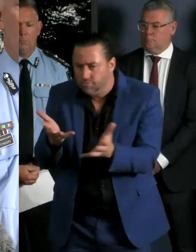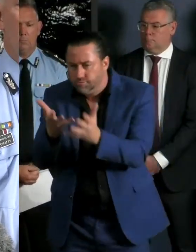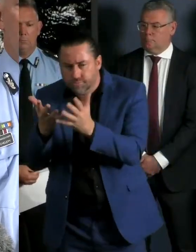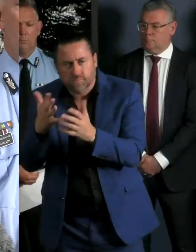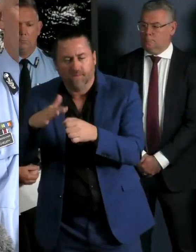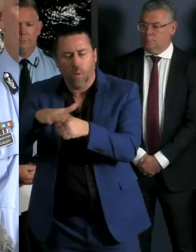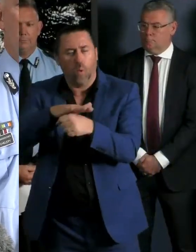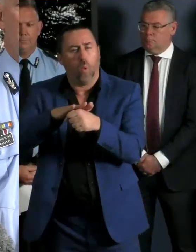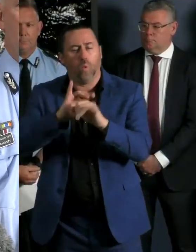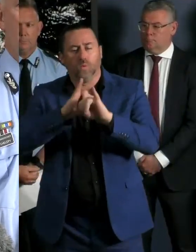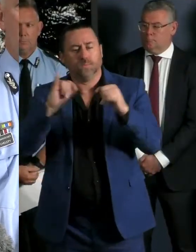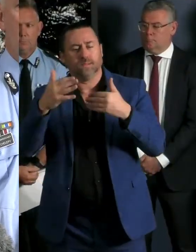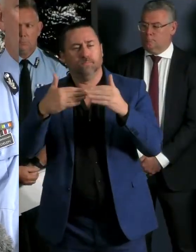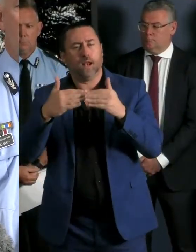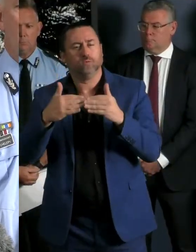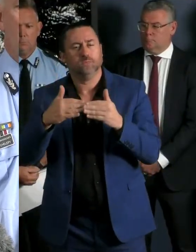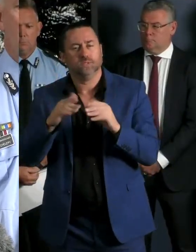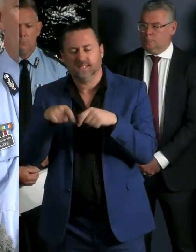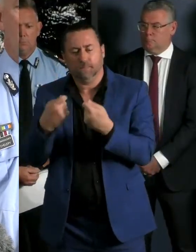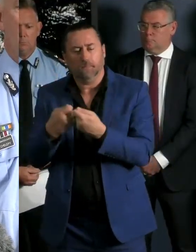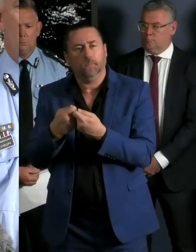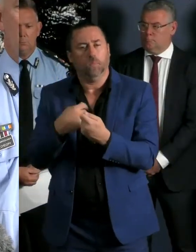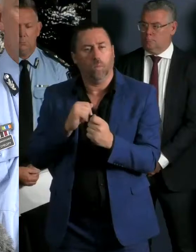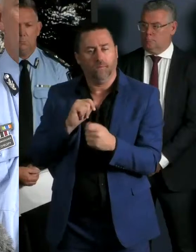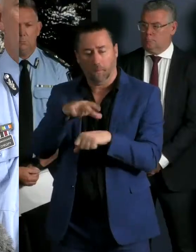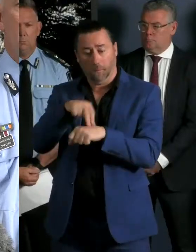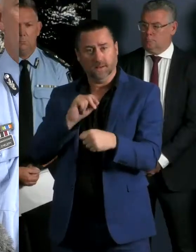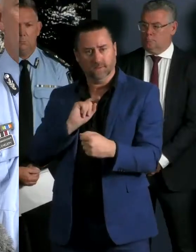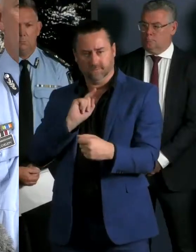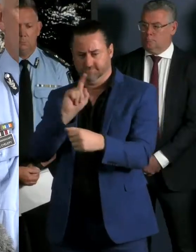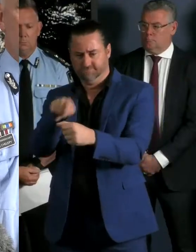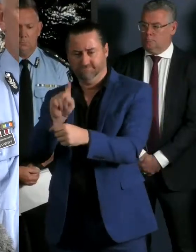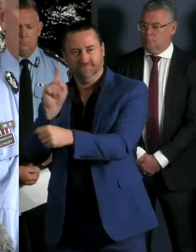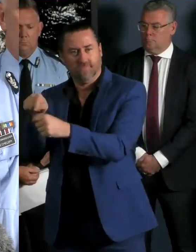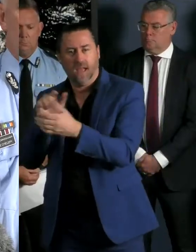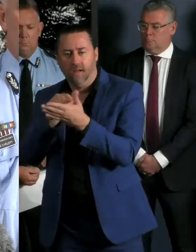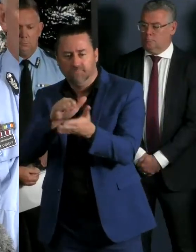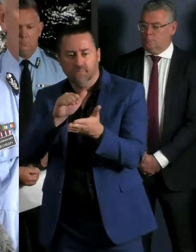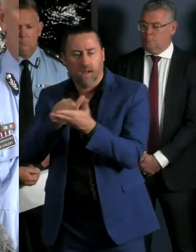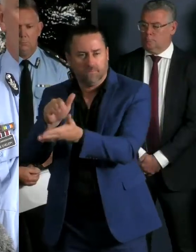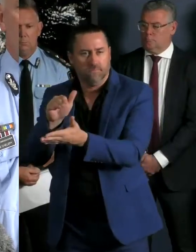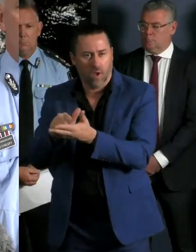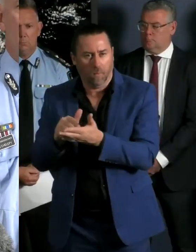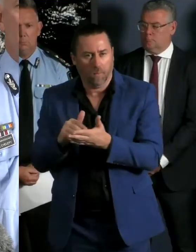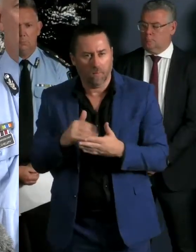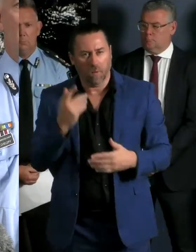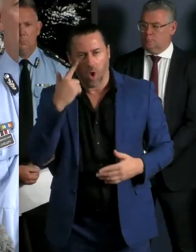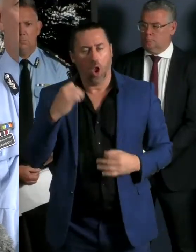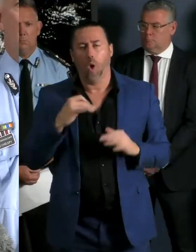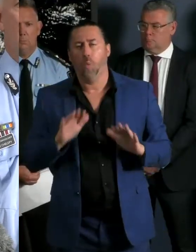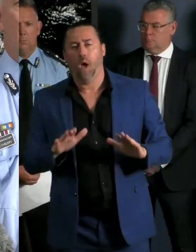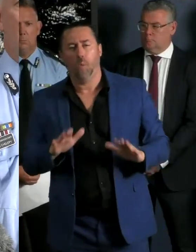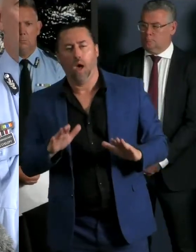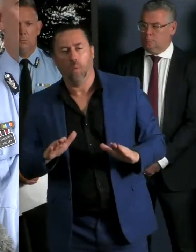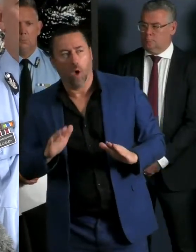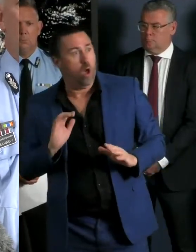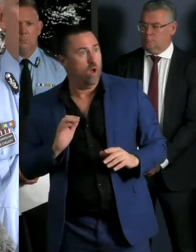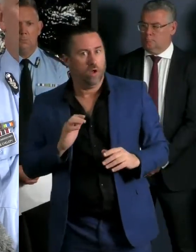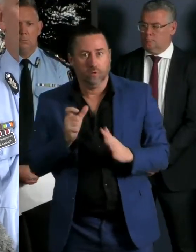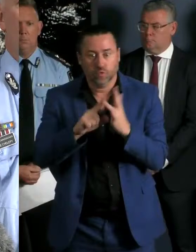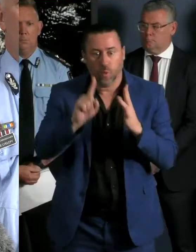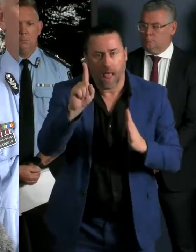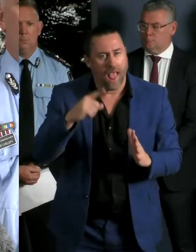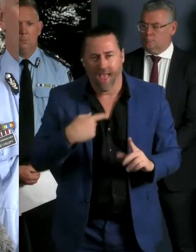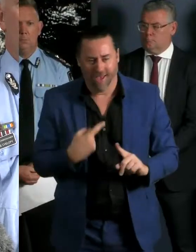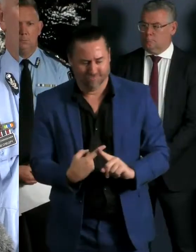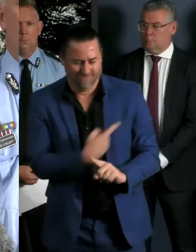incredibly comfortable, as is I know the other emergency services, that we've pre-deployed a large amount of staff. And this